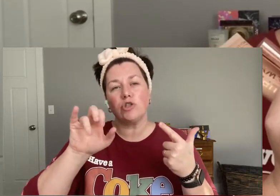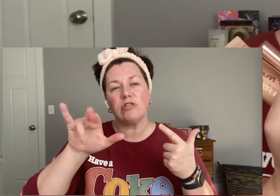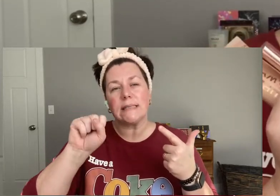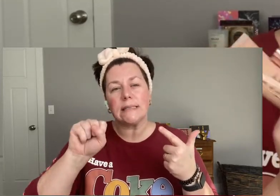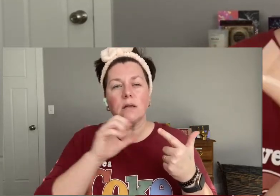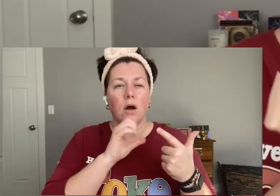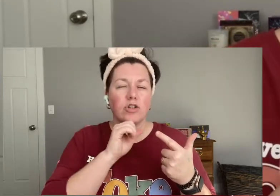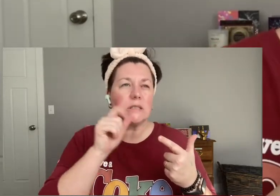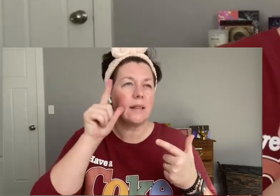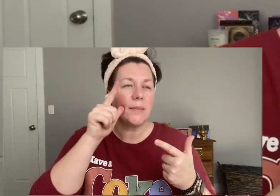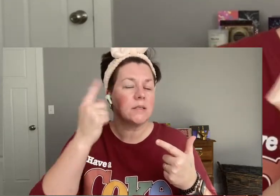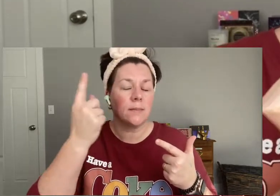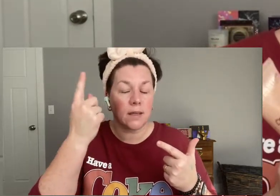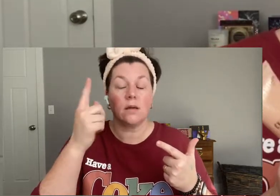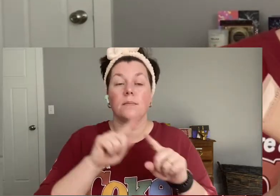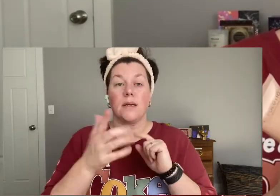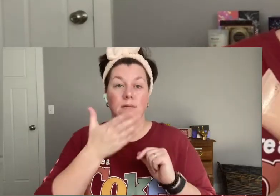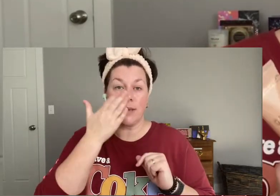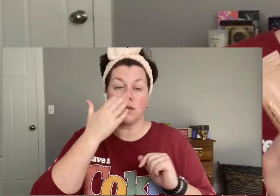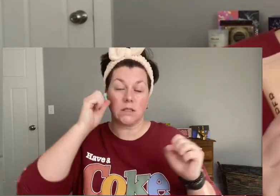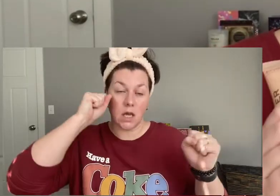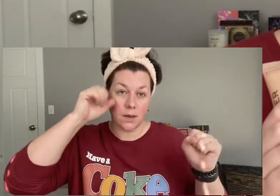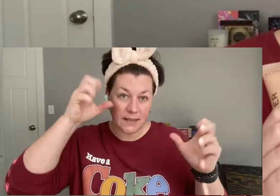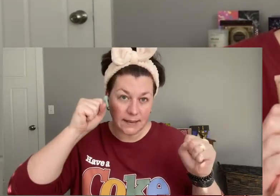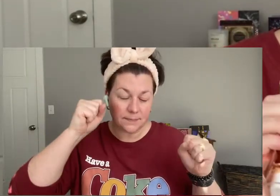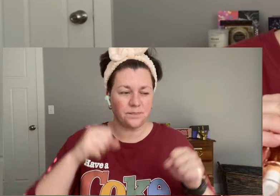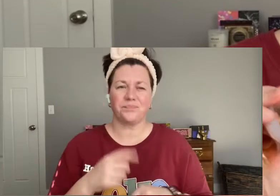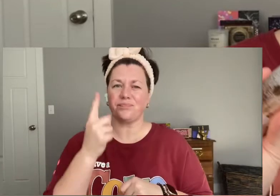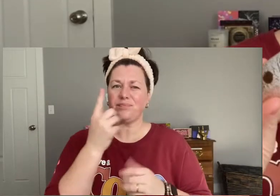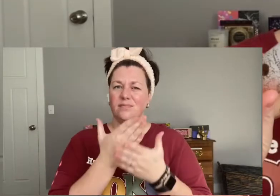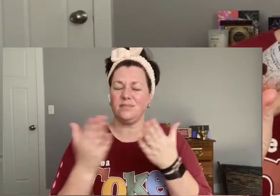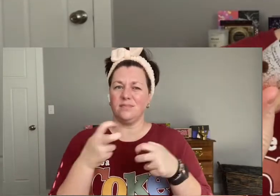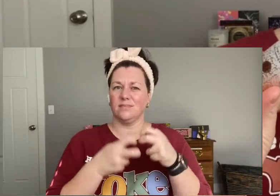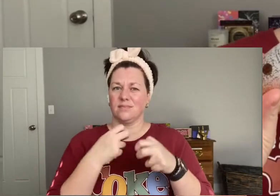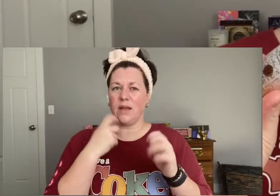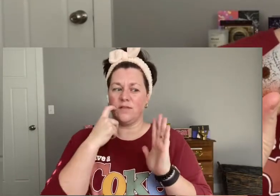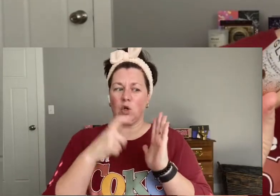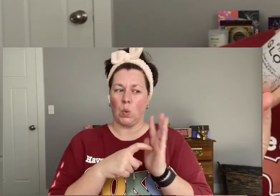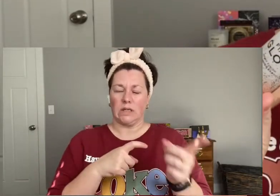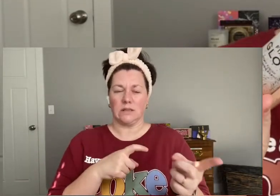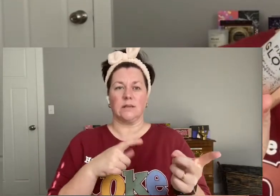real good, you guys. One thing that I have an issue with it is